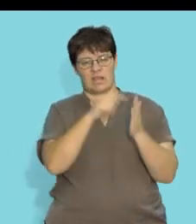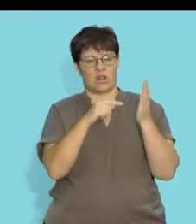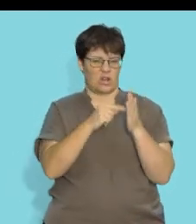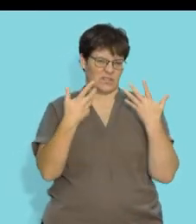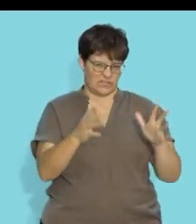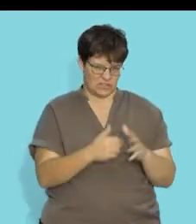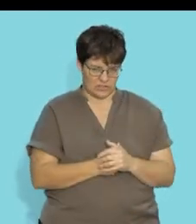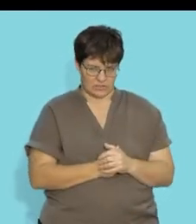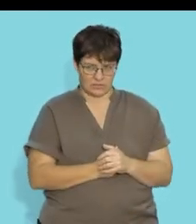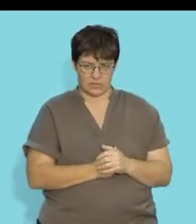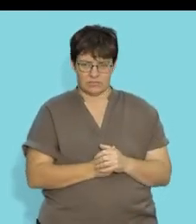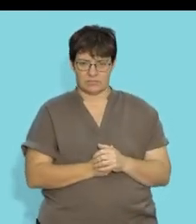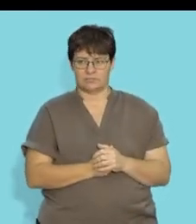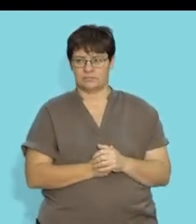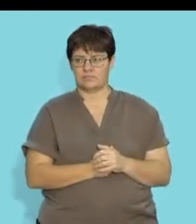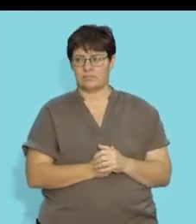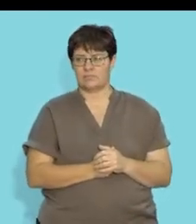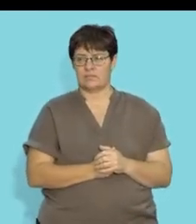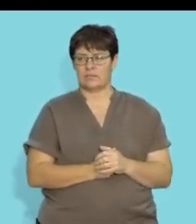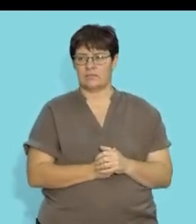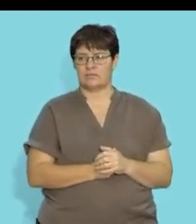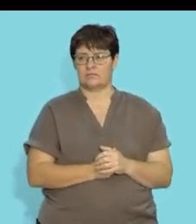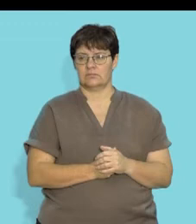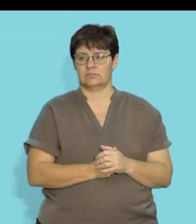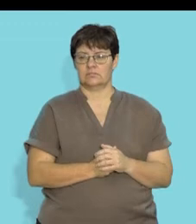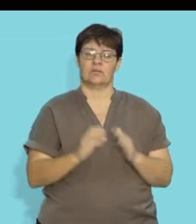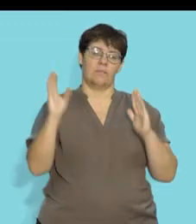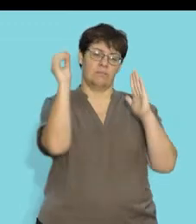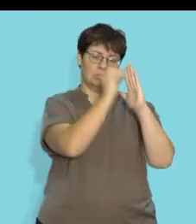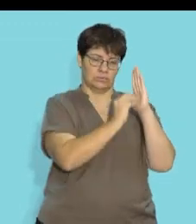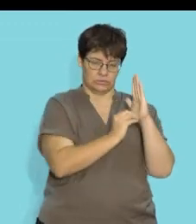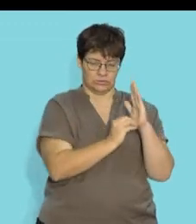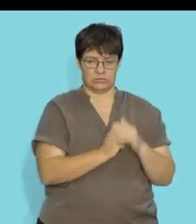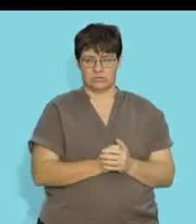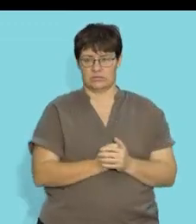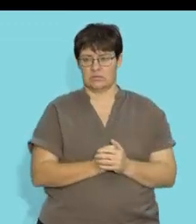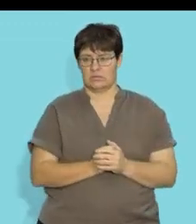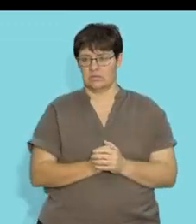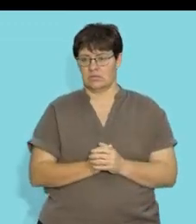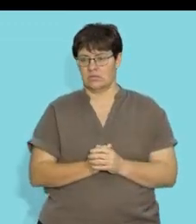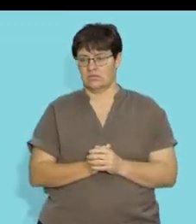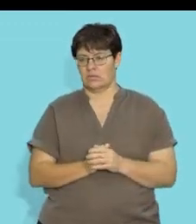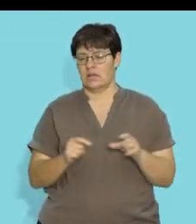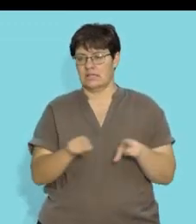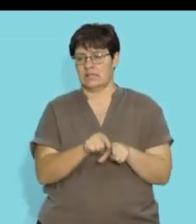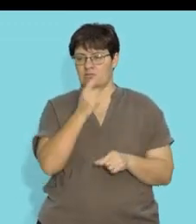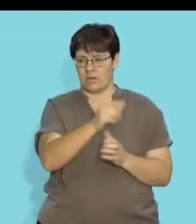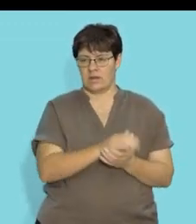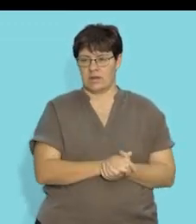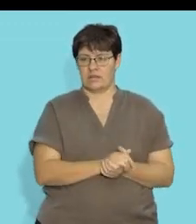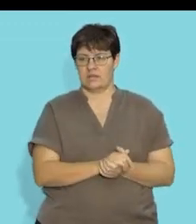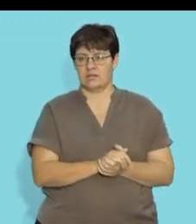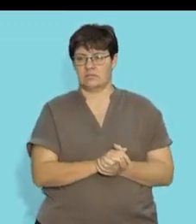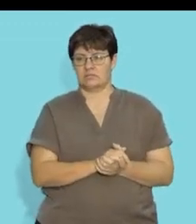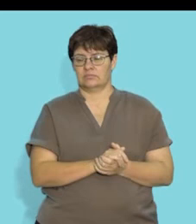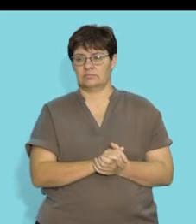always just press your calculator and it will give you those answers. To plot this as well, the negative 1 is the